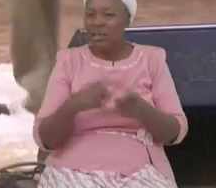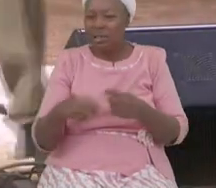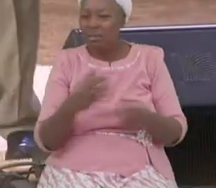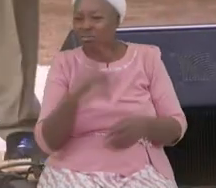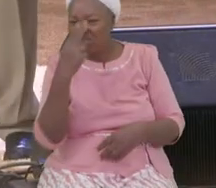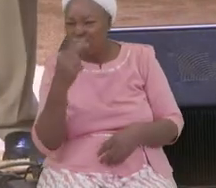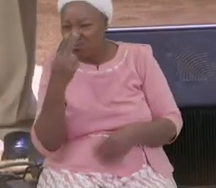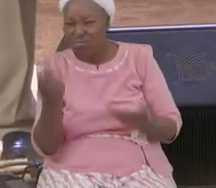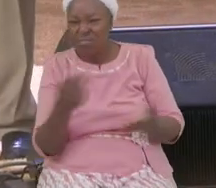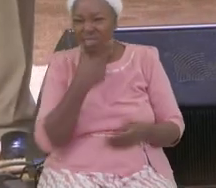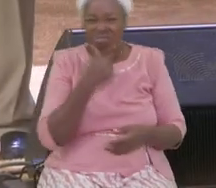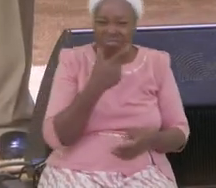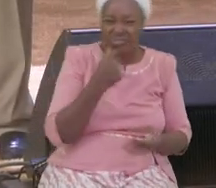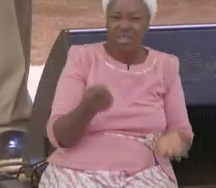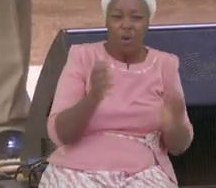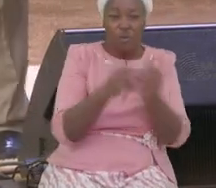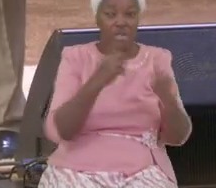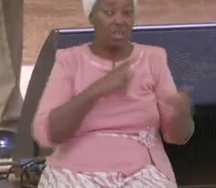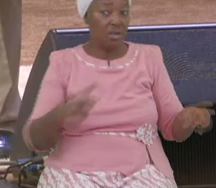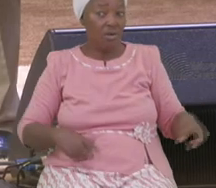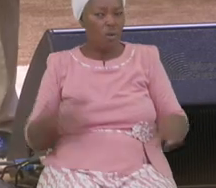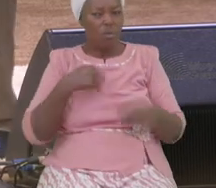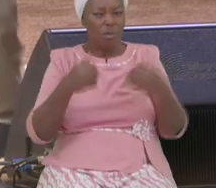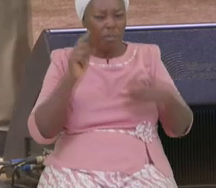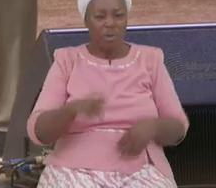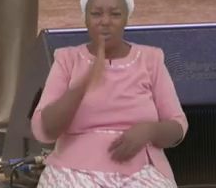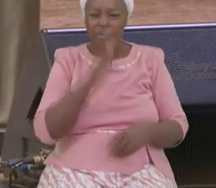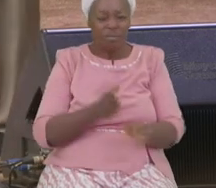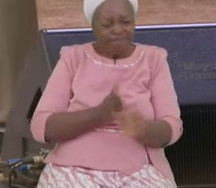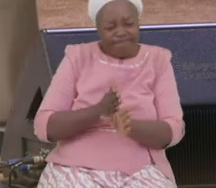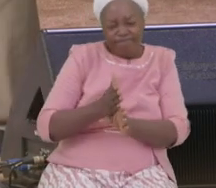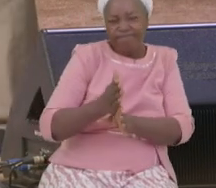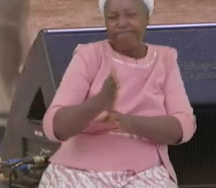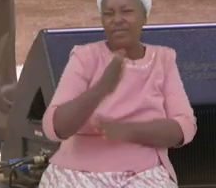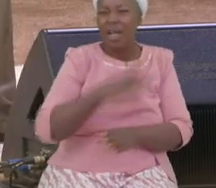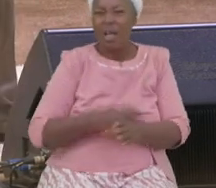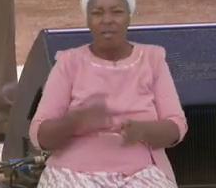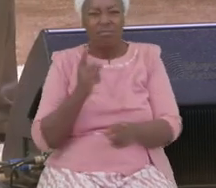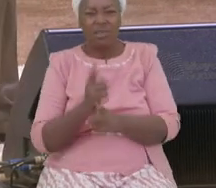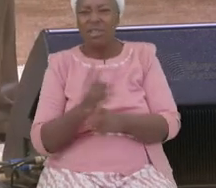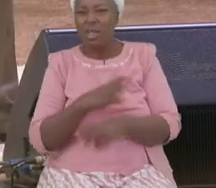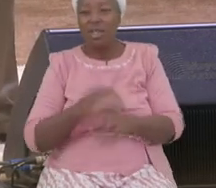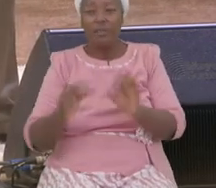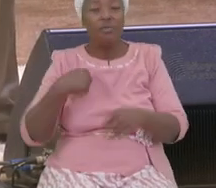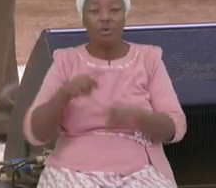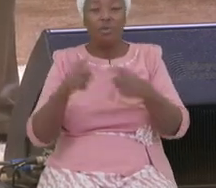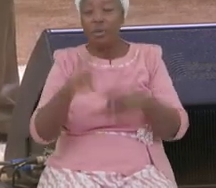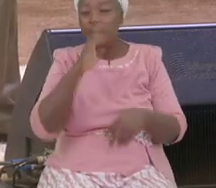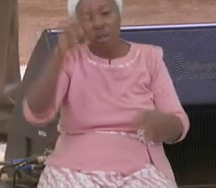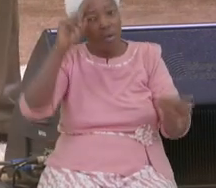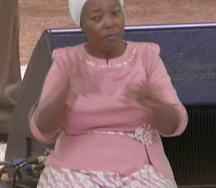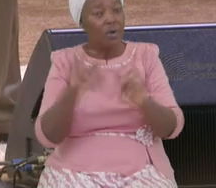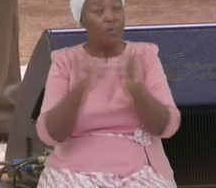hanky-panky with the Lord. We have to be straightforward. If we are going to be in covenant with the God who can